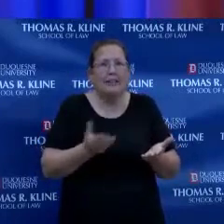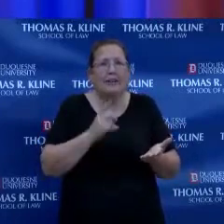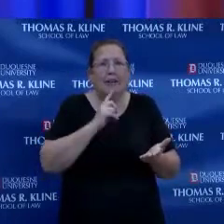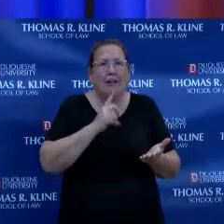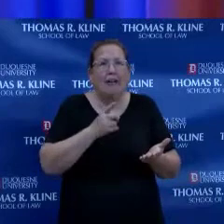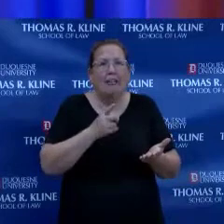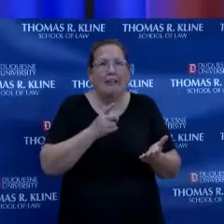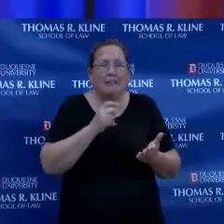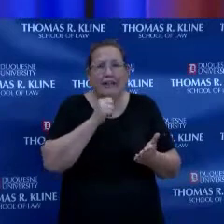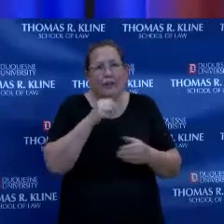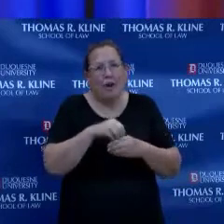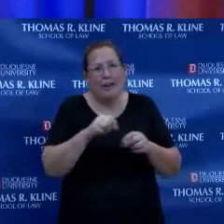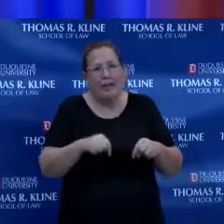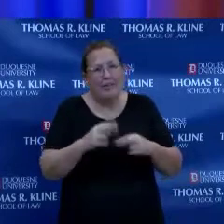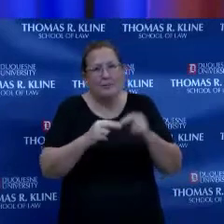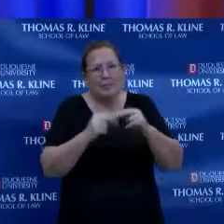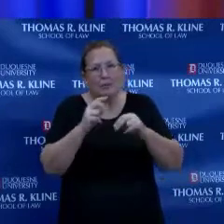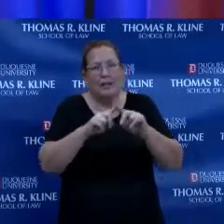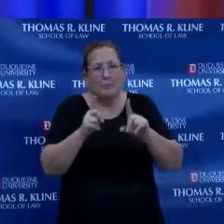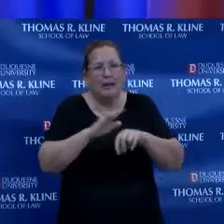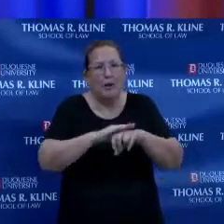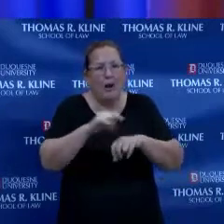not in this building, but on this campus,